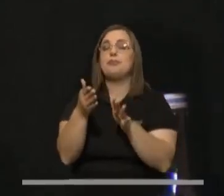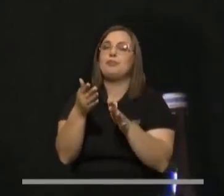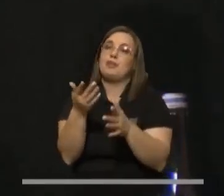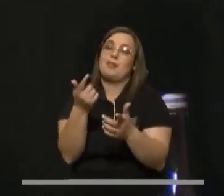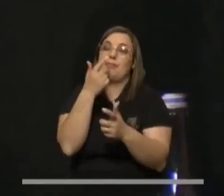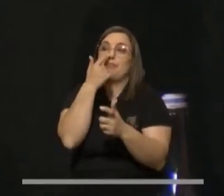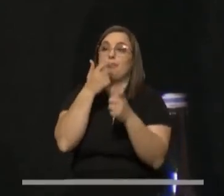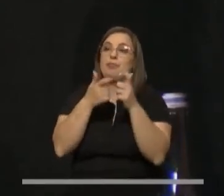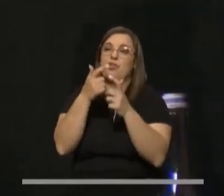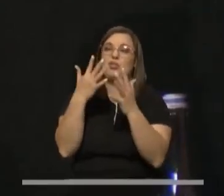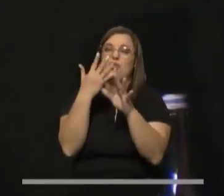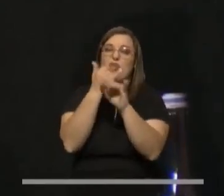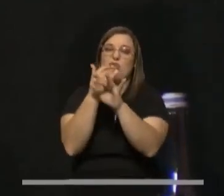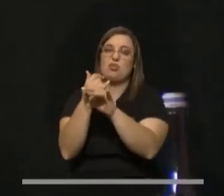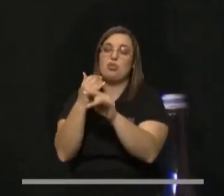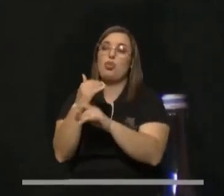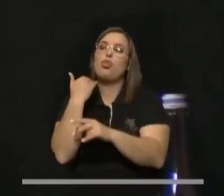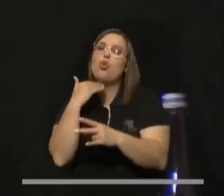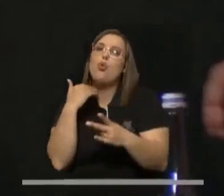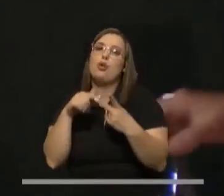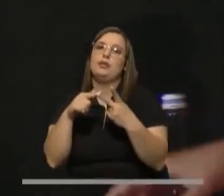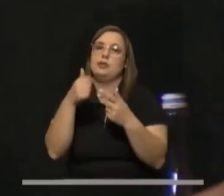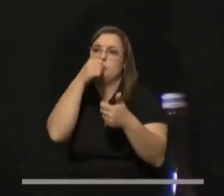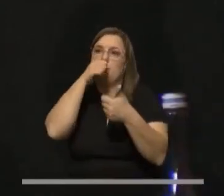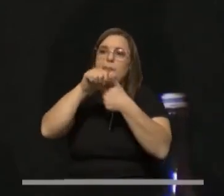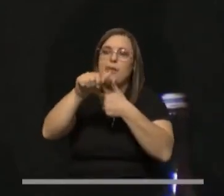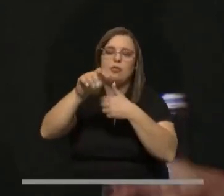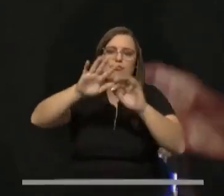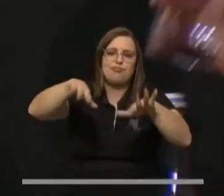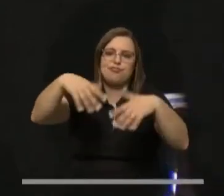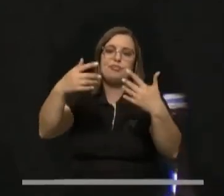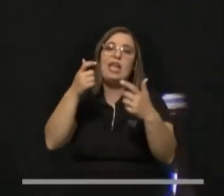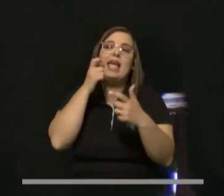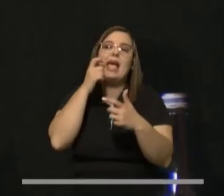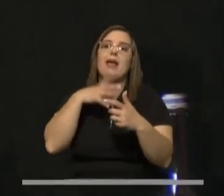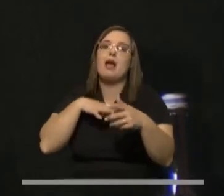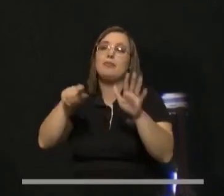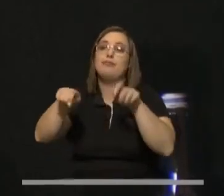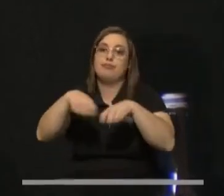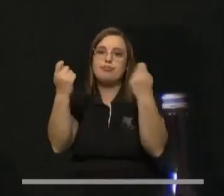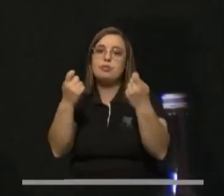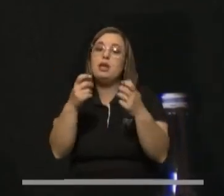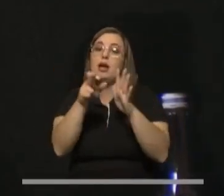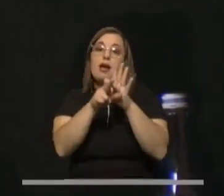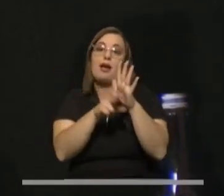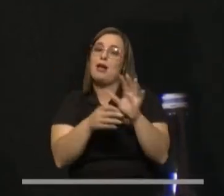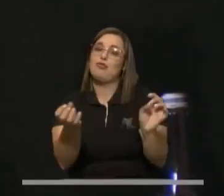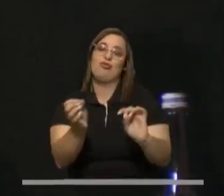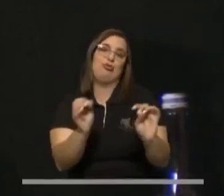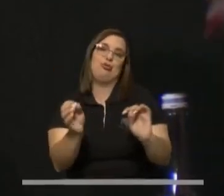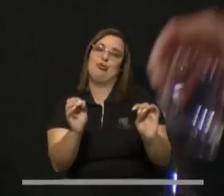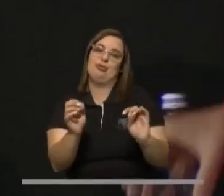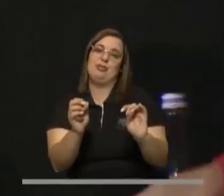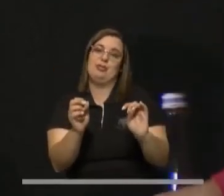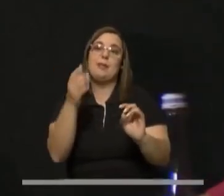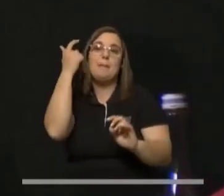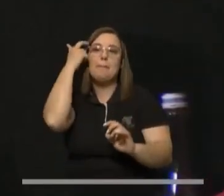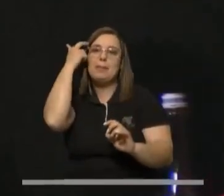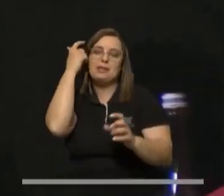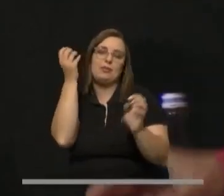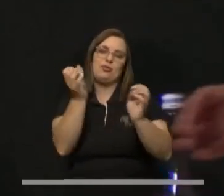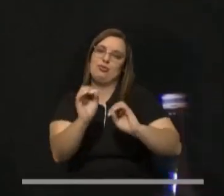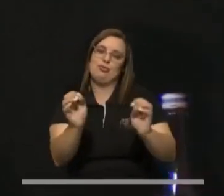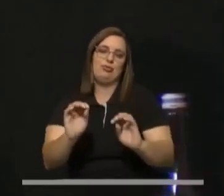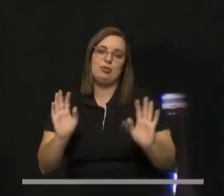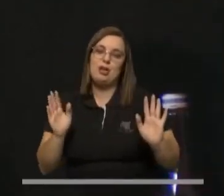awareness? And on the other hand, the opponent, the terrorist, is not going to use these rules, is not going